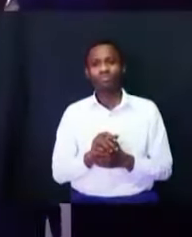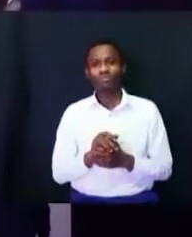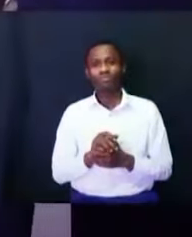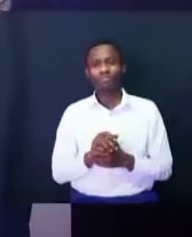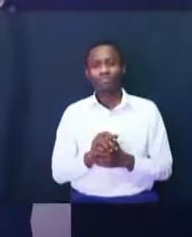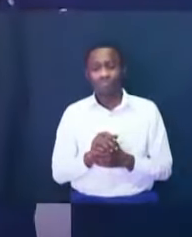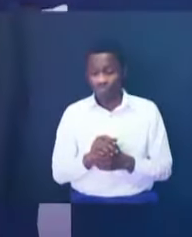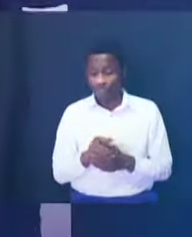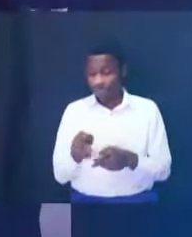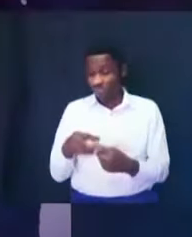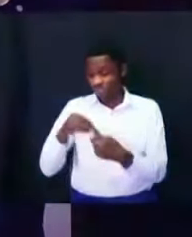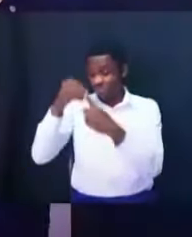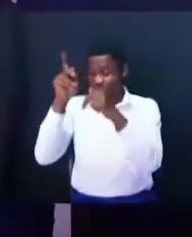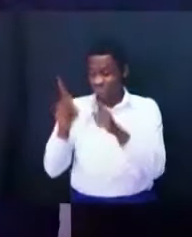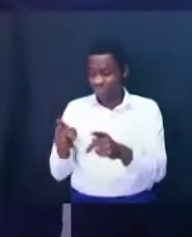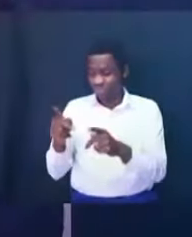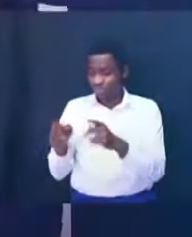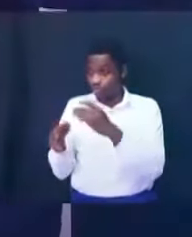these things for